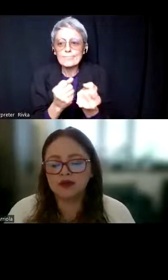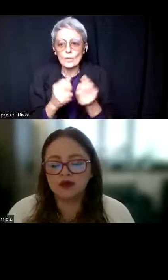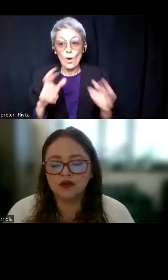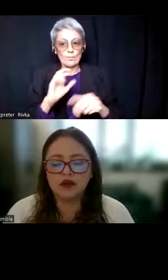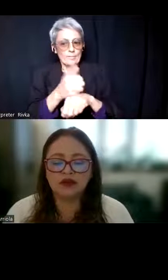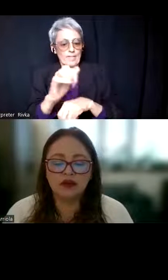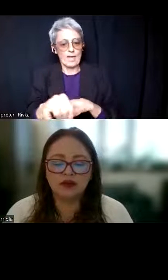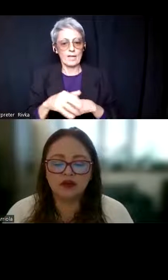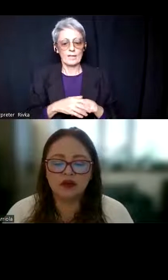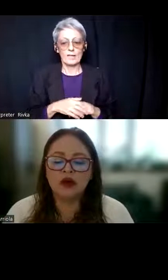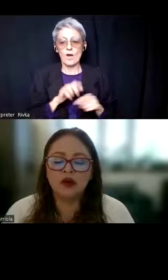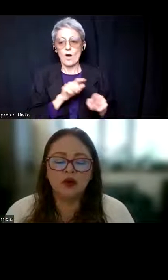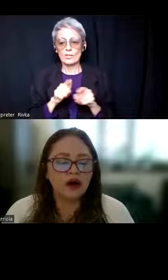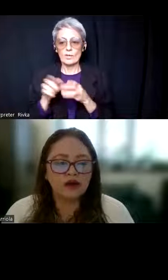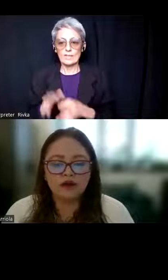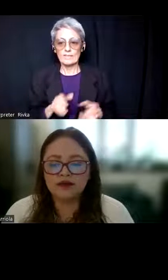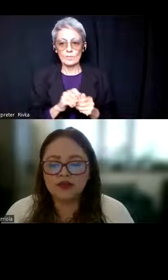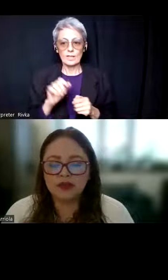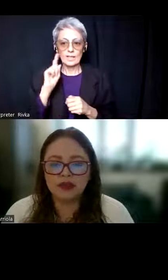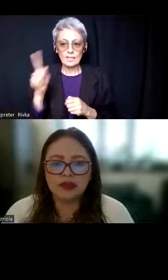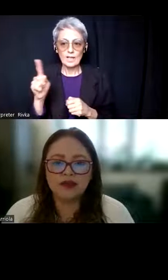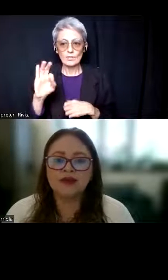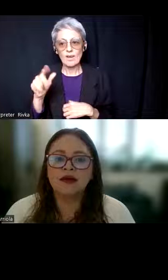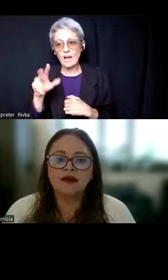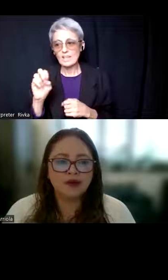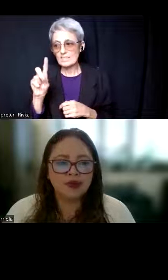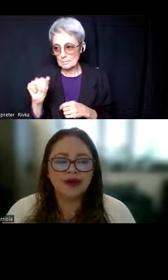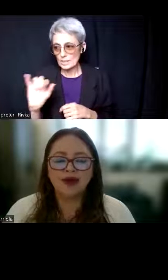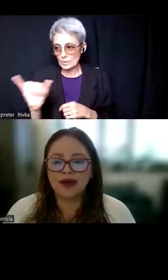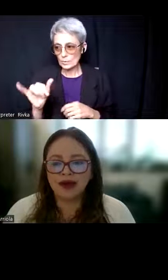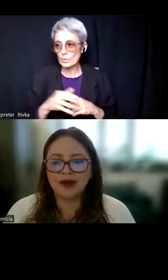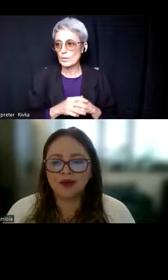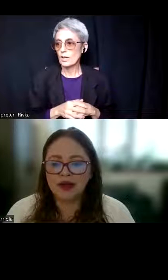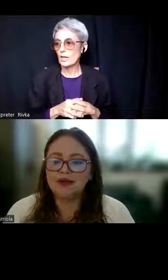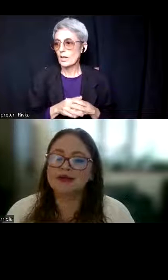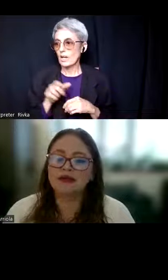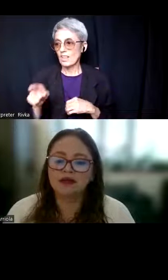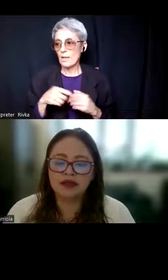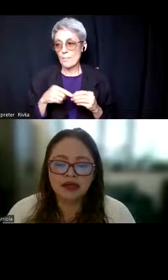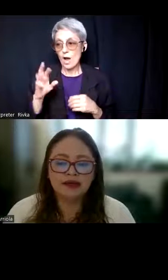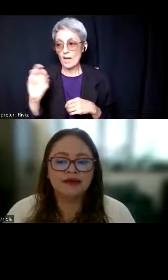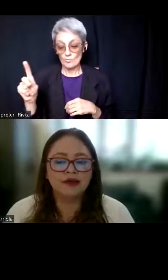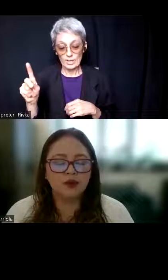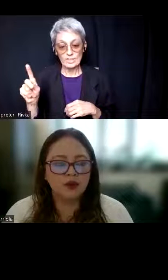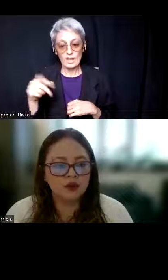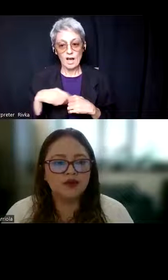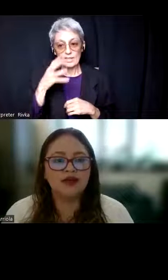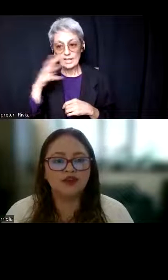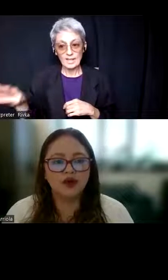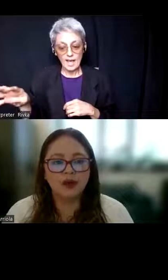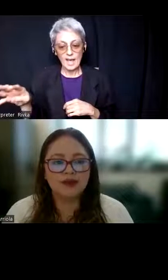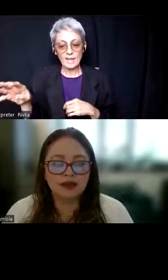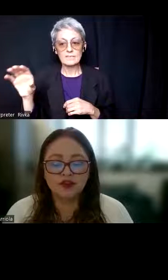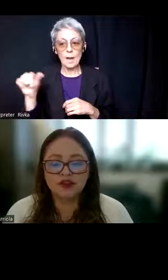as individuals with intellectual or cognitive disabilities. They are at a higher risk of neglect and abuse